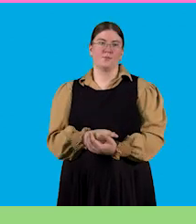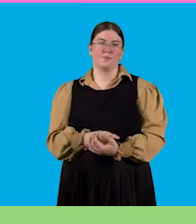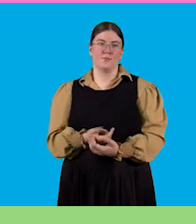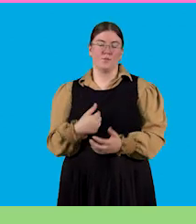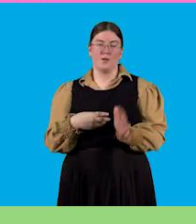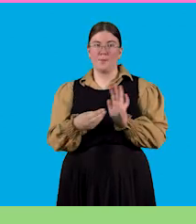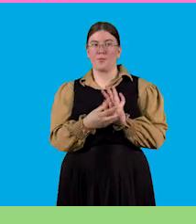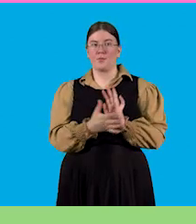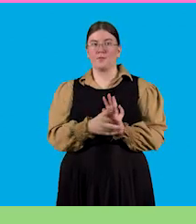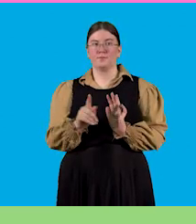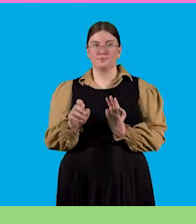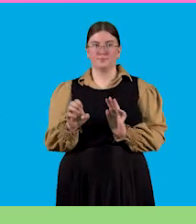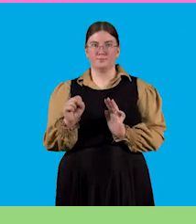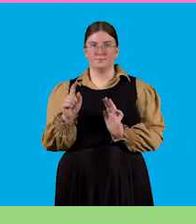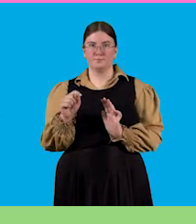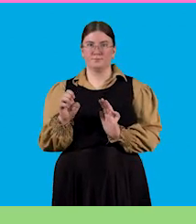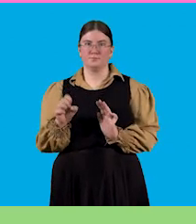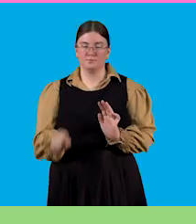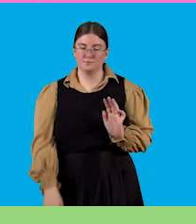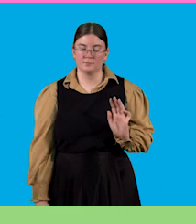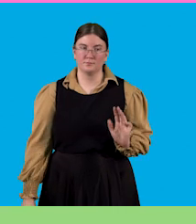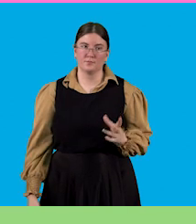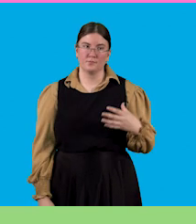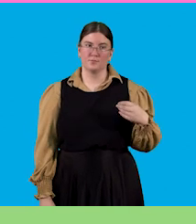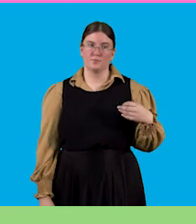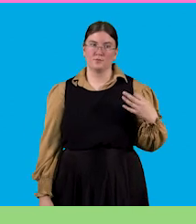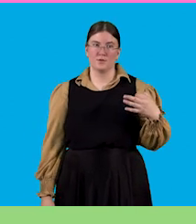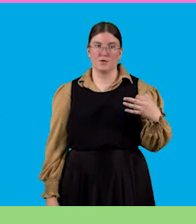So we will write testes in number 3.